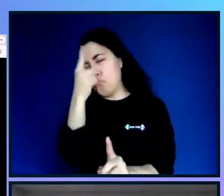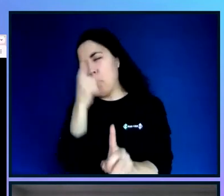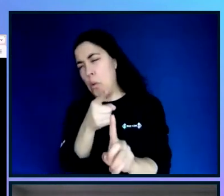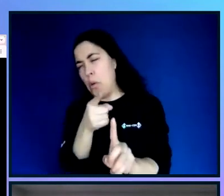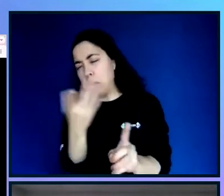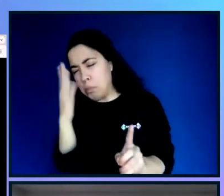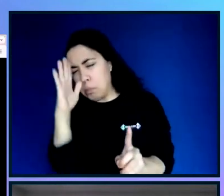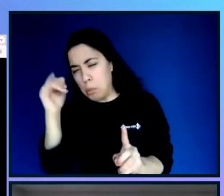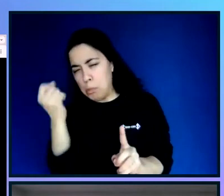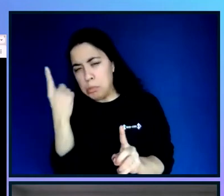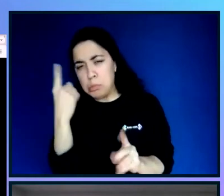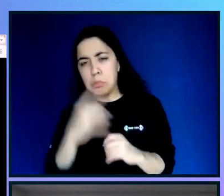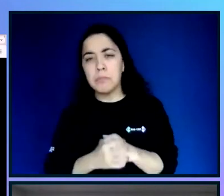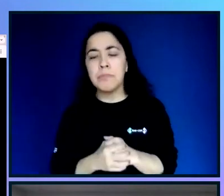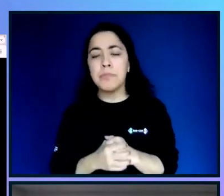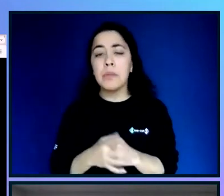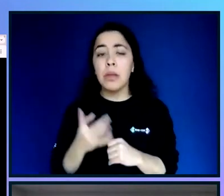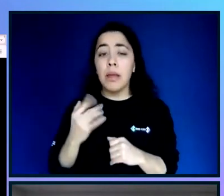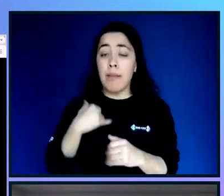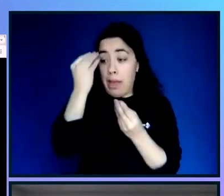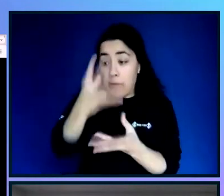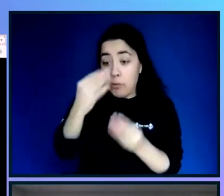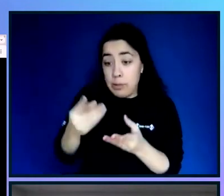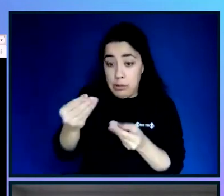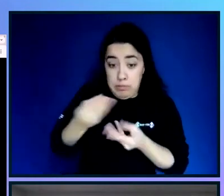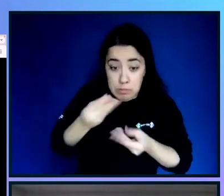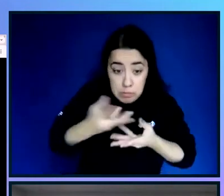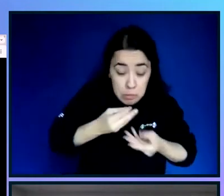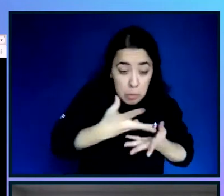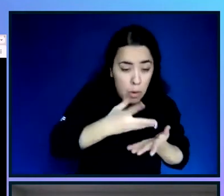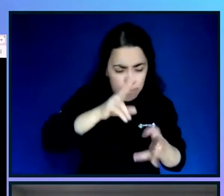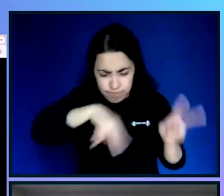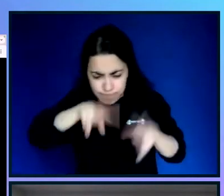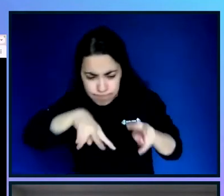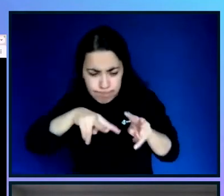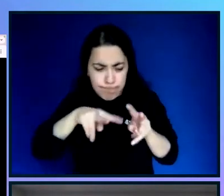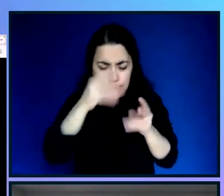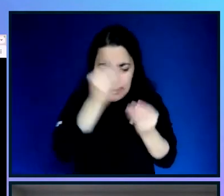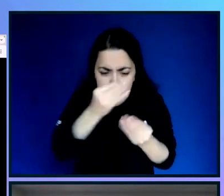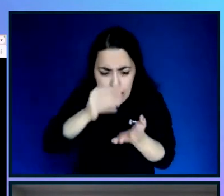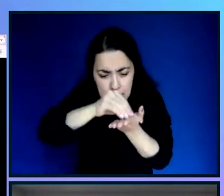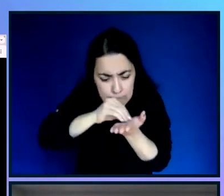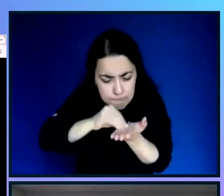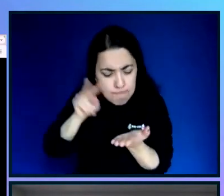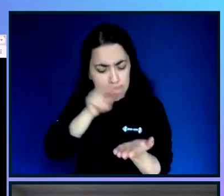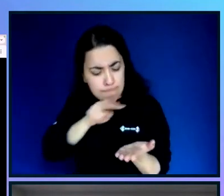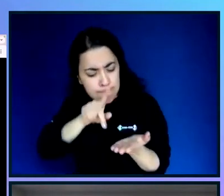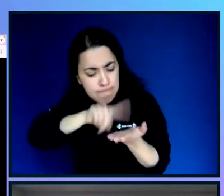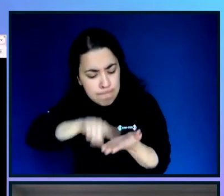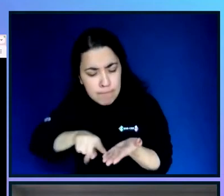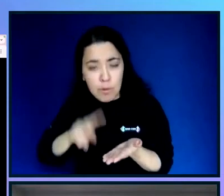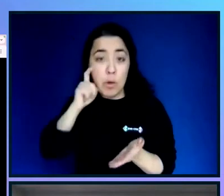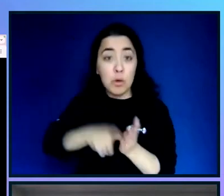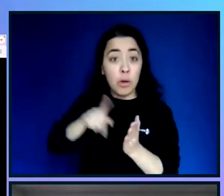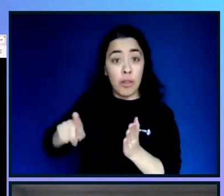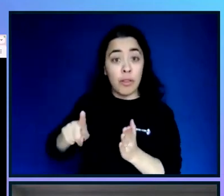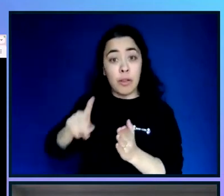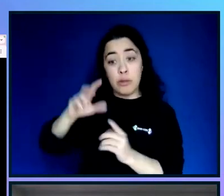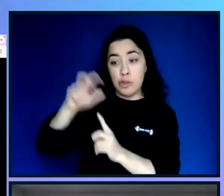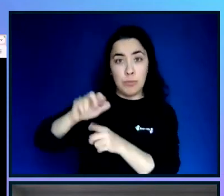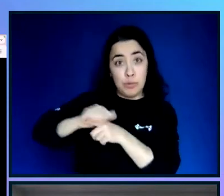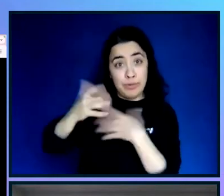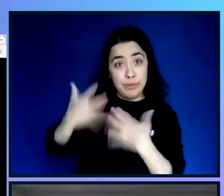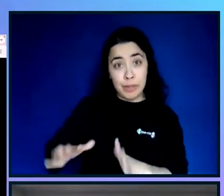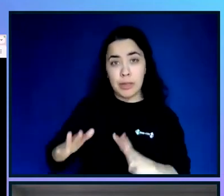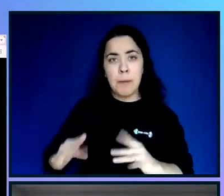Because we are collecting metrics, we are seeing champions reach higher heights, even higher than we had imagined. Audit issue